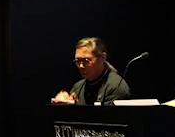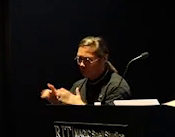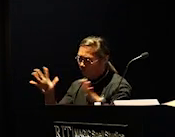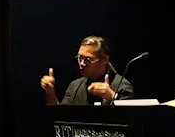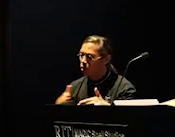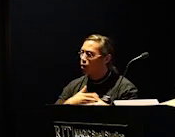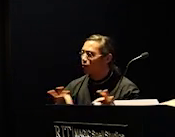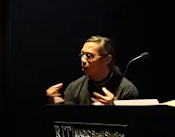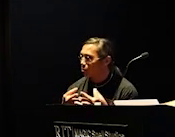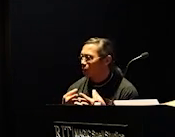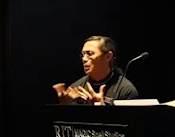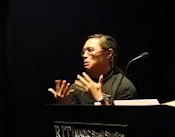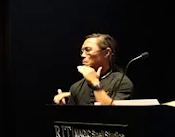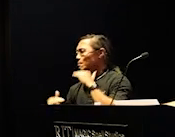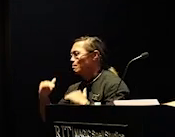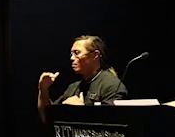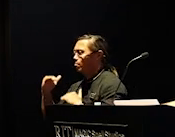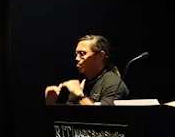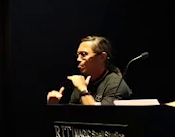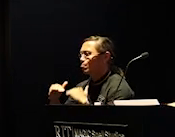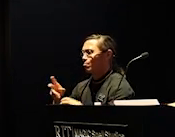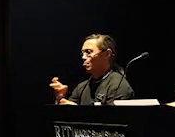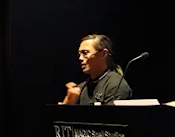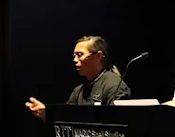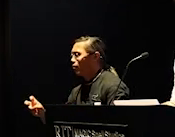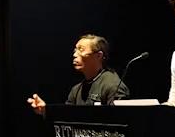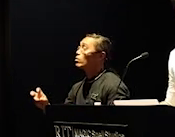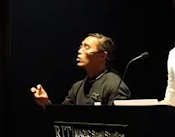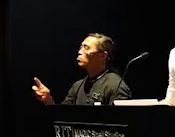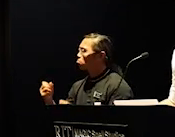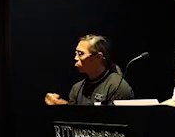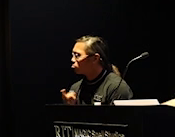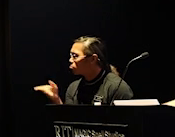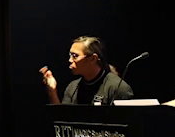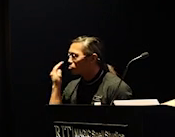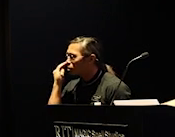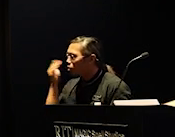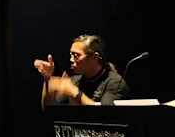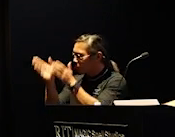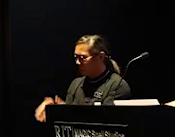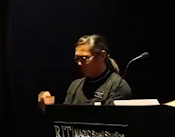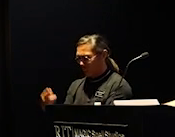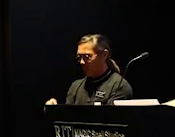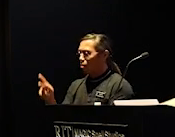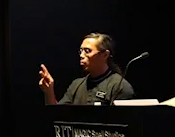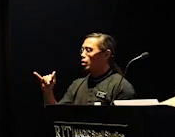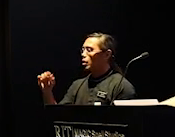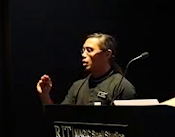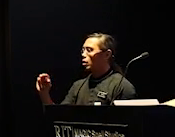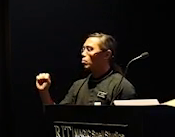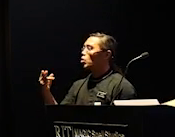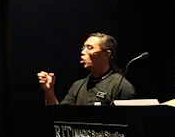Does anyone in the room know Kim Sherman, by a show of hands? Yeah, Kim Sherman, awesome guy. Kim had a company called